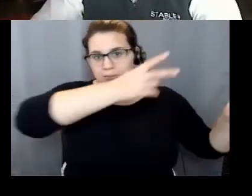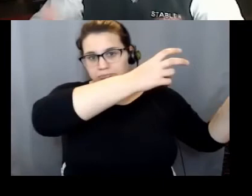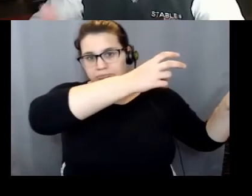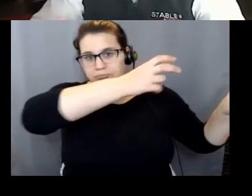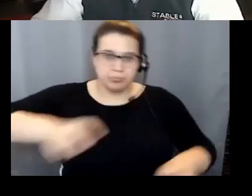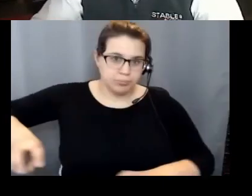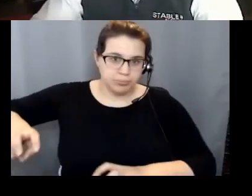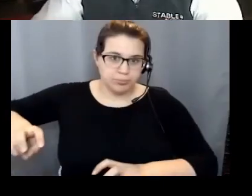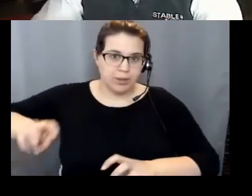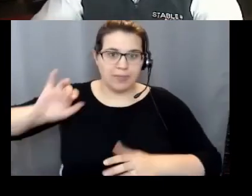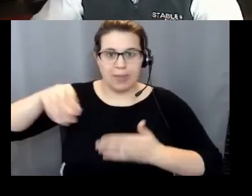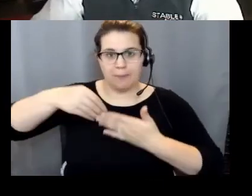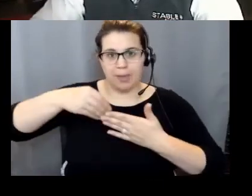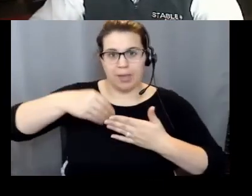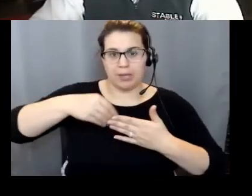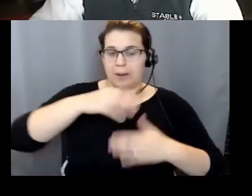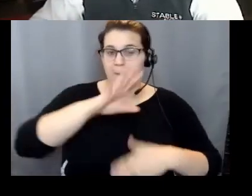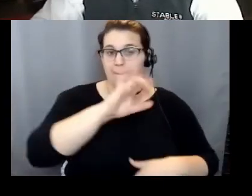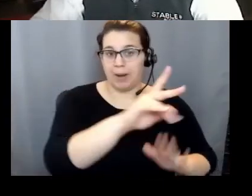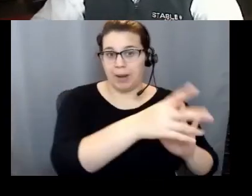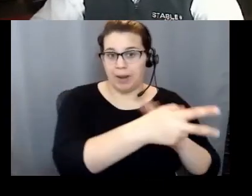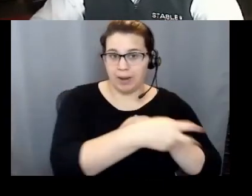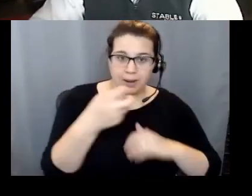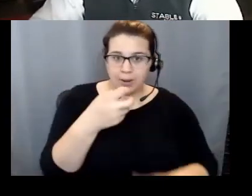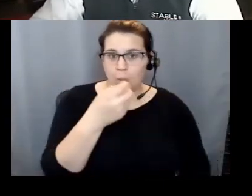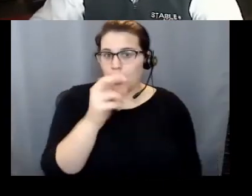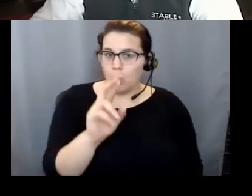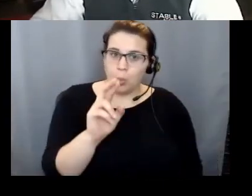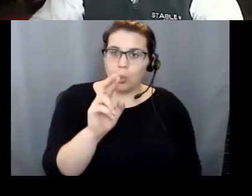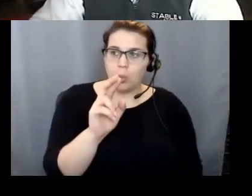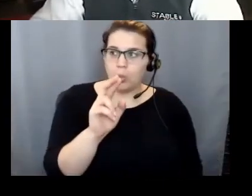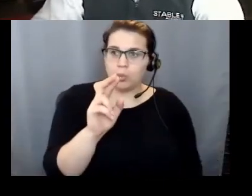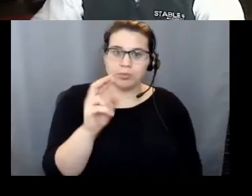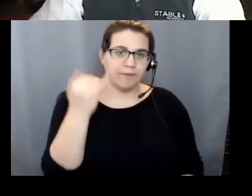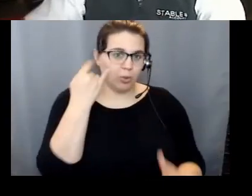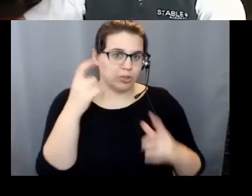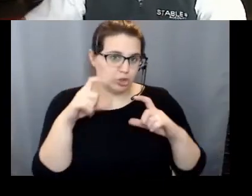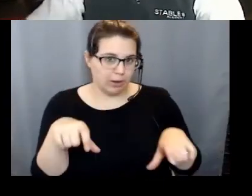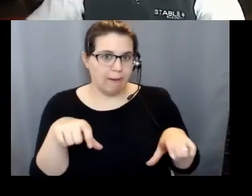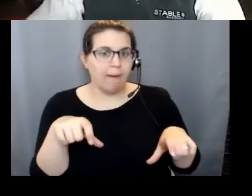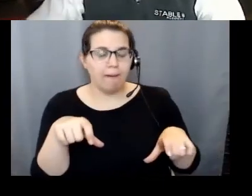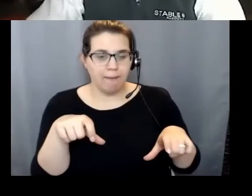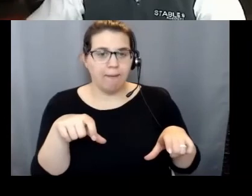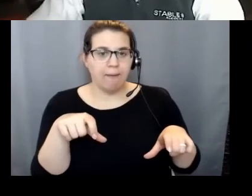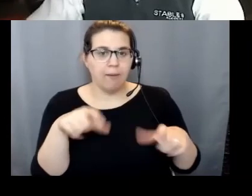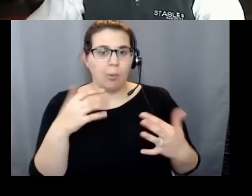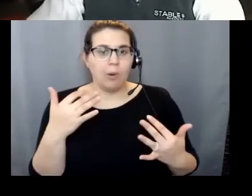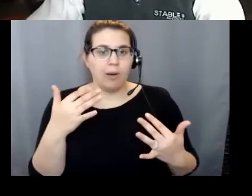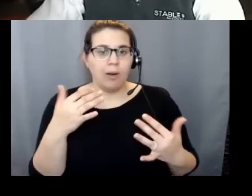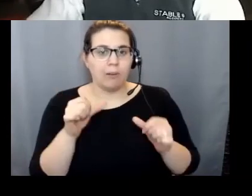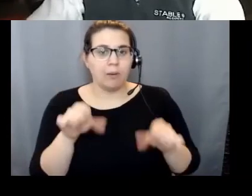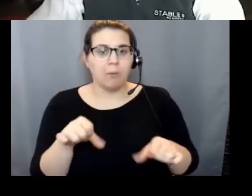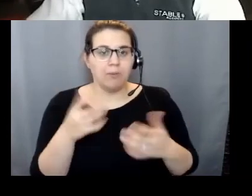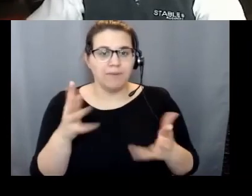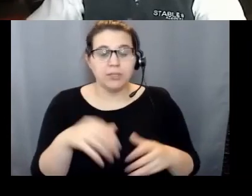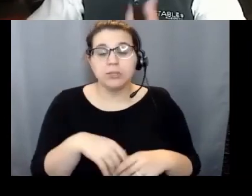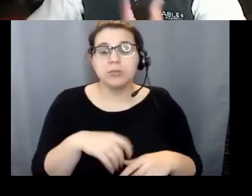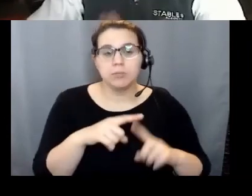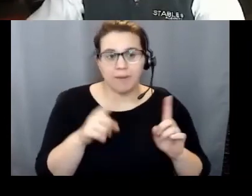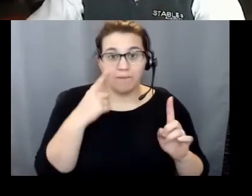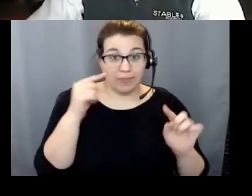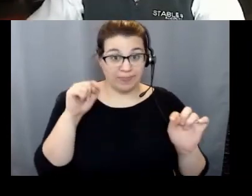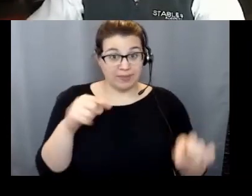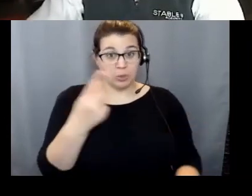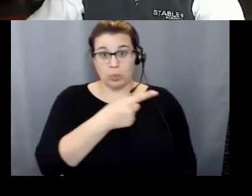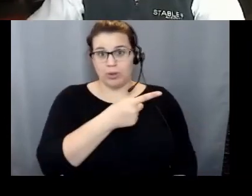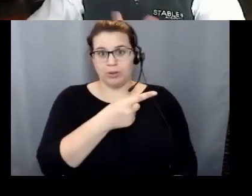bank, or obviously if you send in a check, they'll wait for the check to deposit. But in this particular walkthrough, they would send